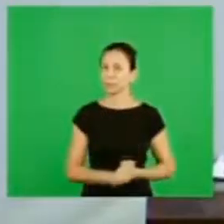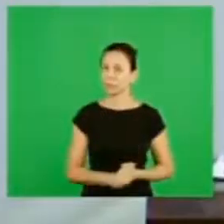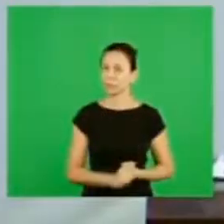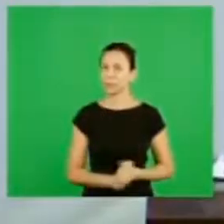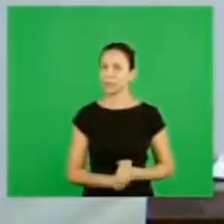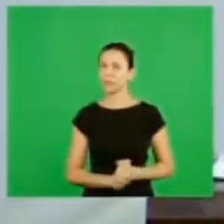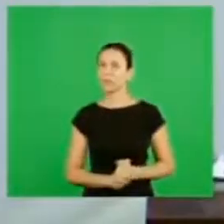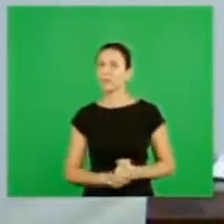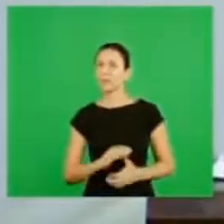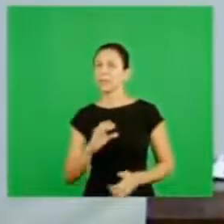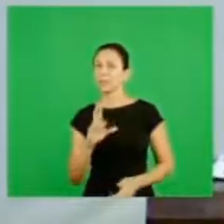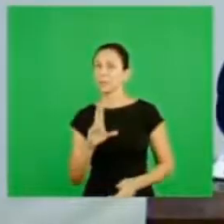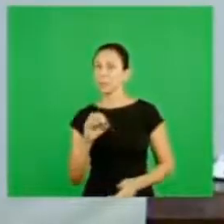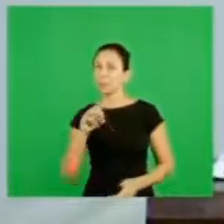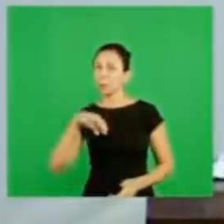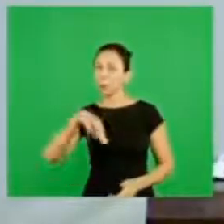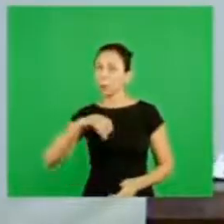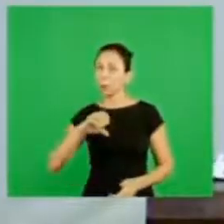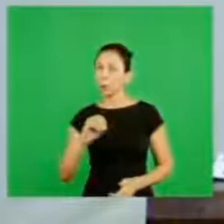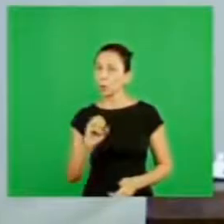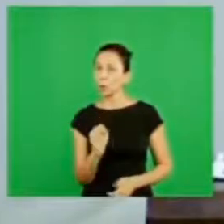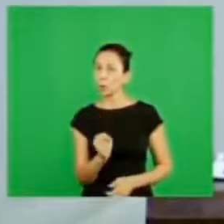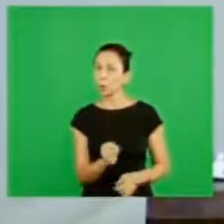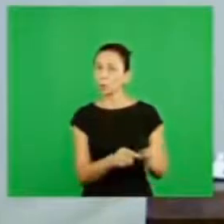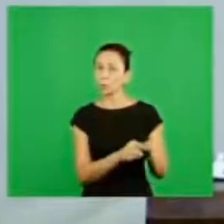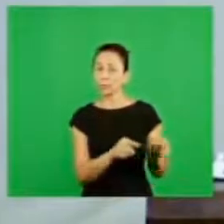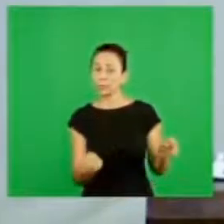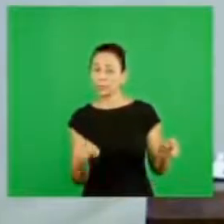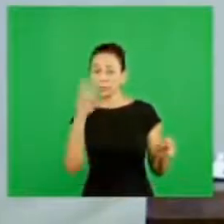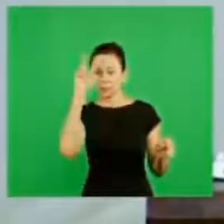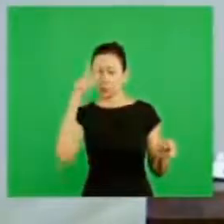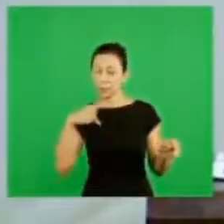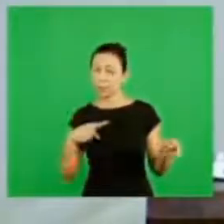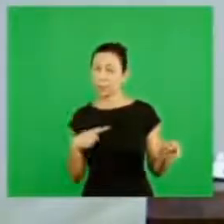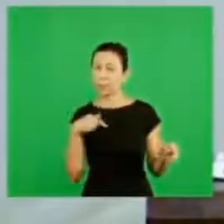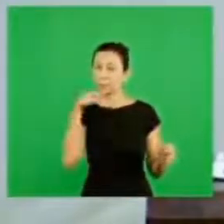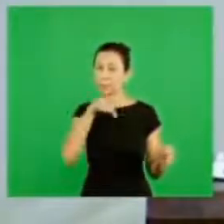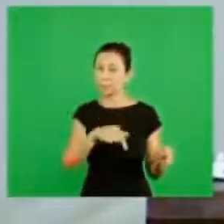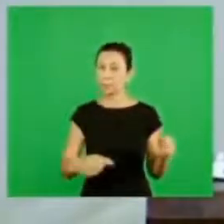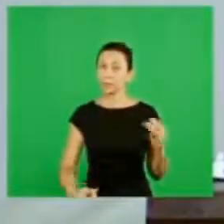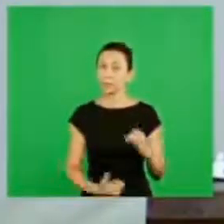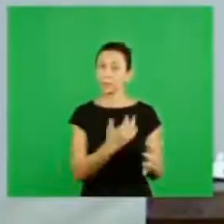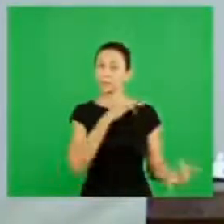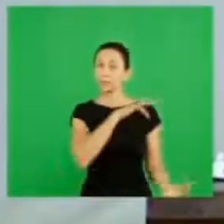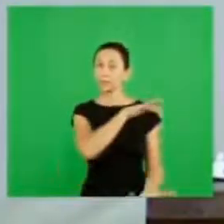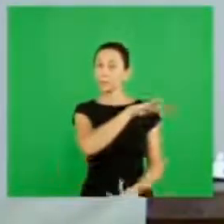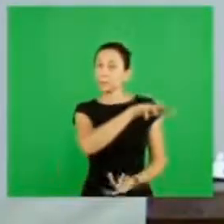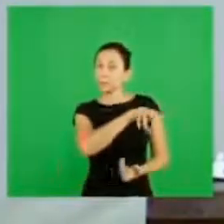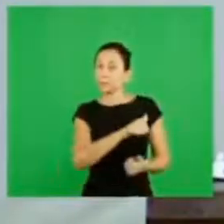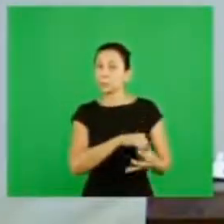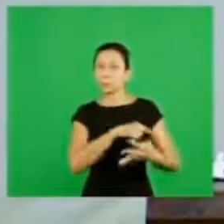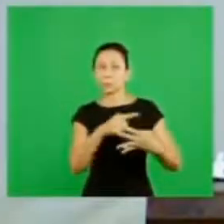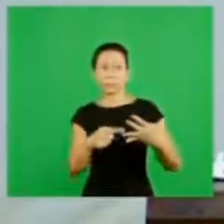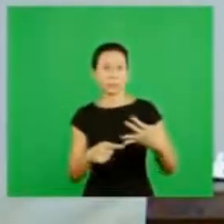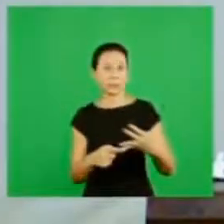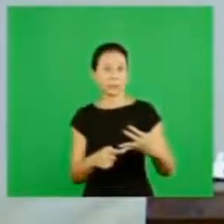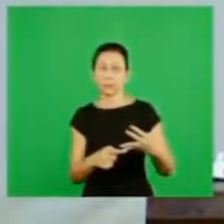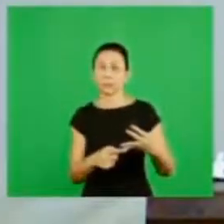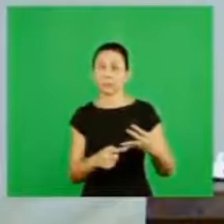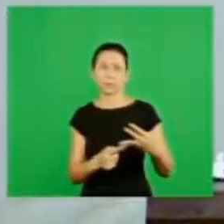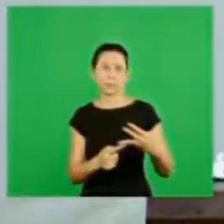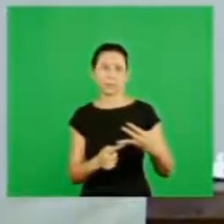It was prophetic. It was something. Something is Kronos. That is physical,